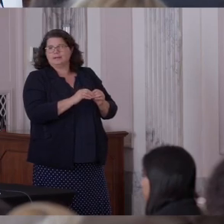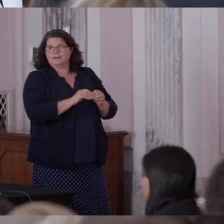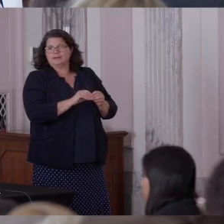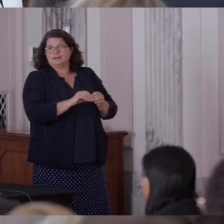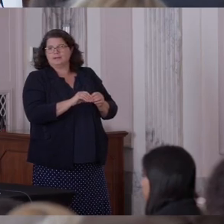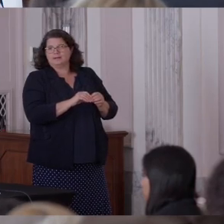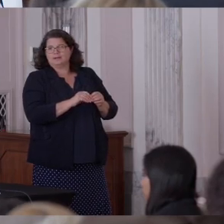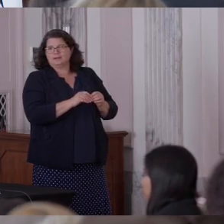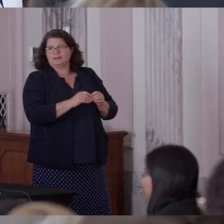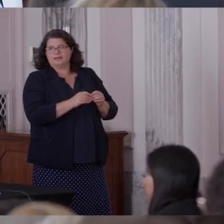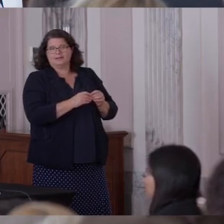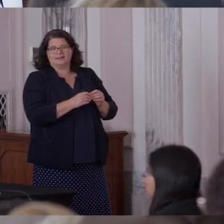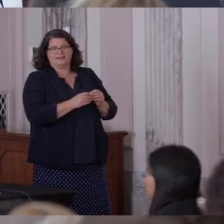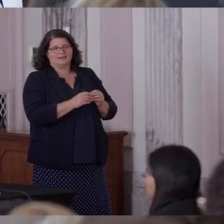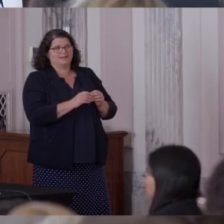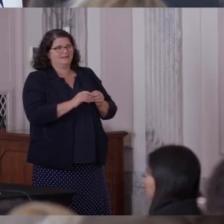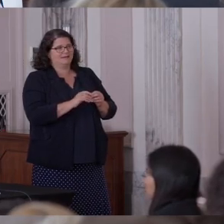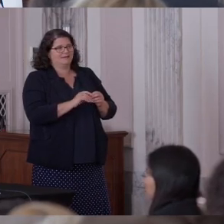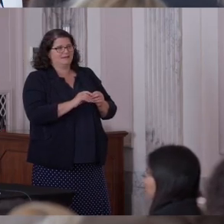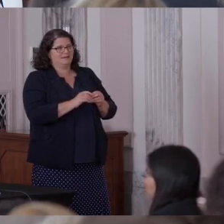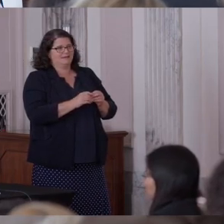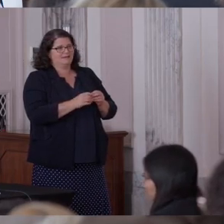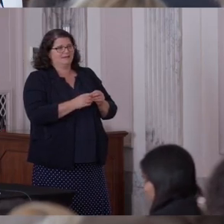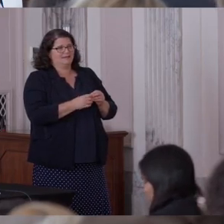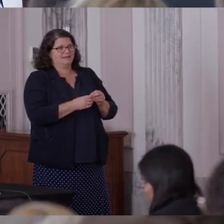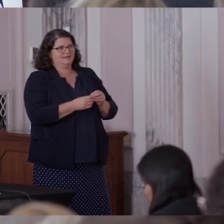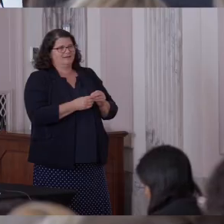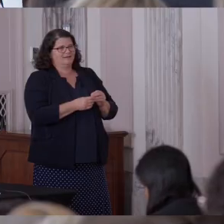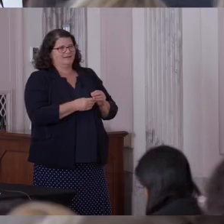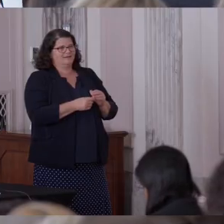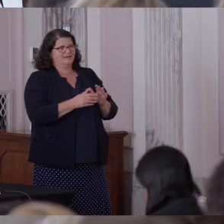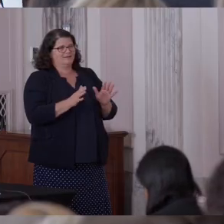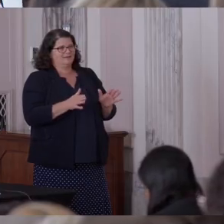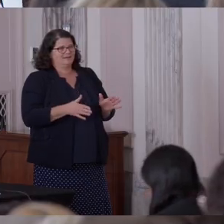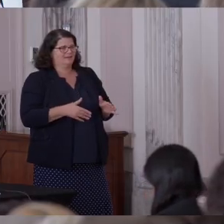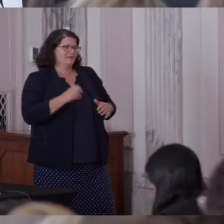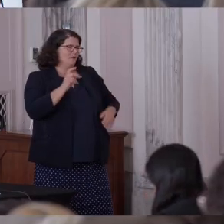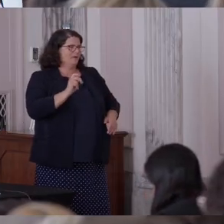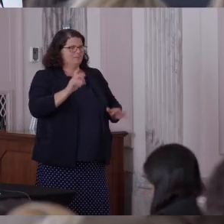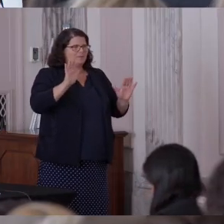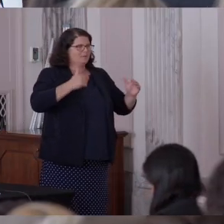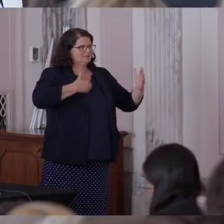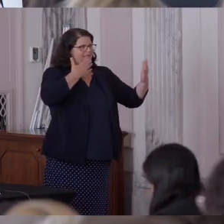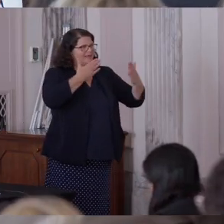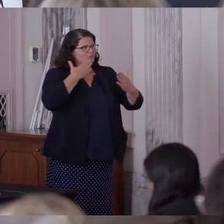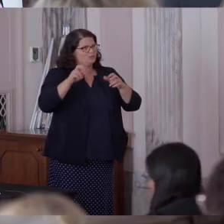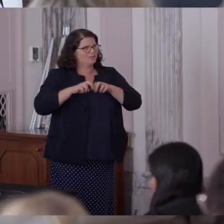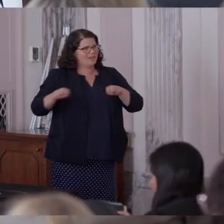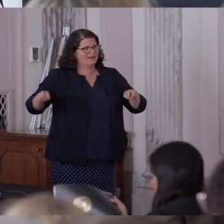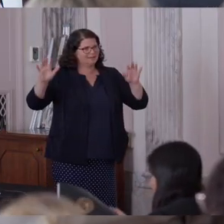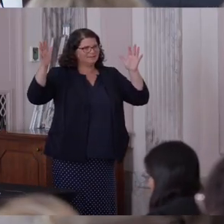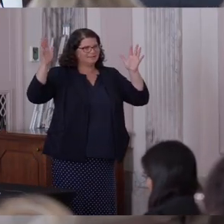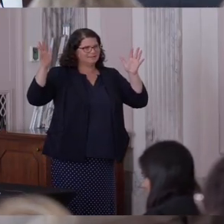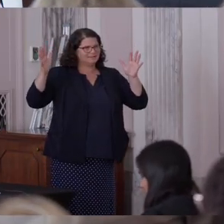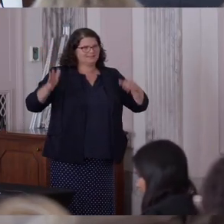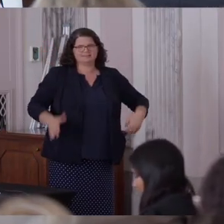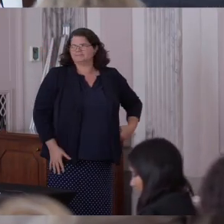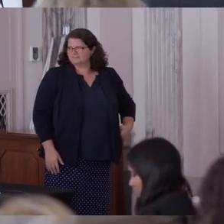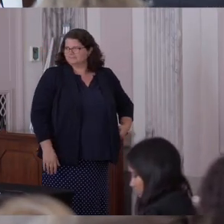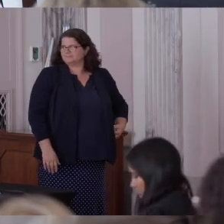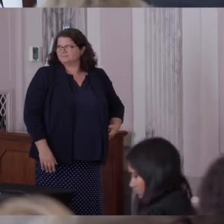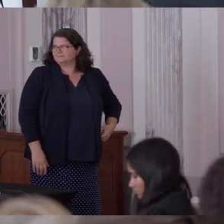Is there? No? Okay. All right, great. Well, I would like to thank our panelists once again for their contributions.